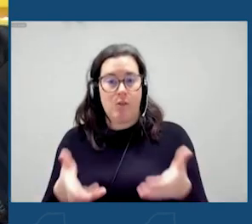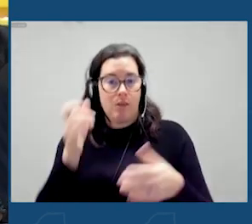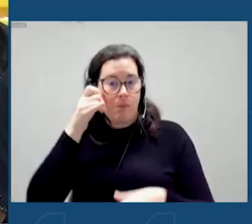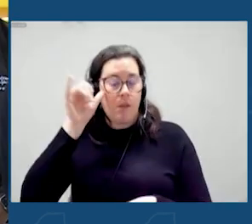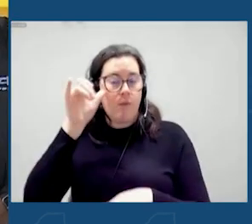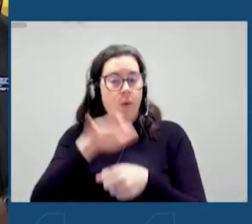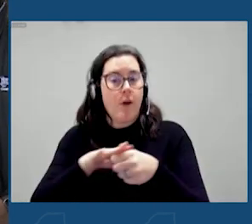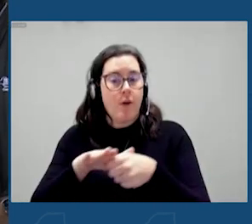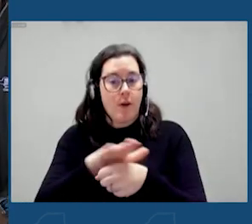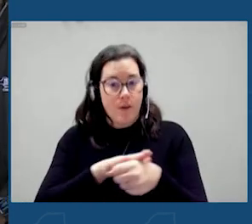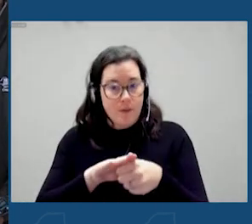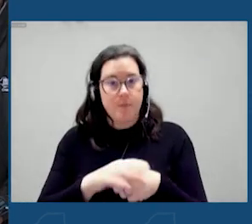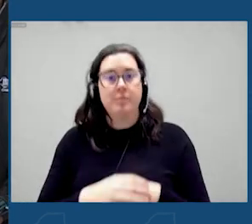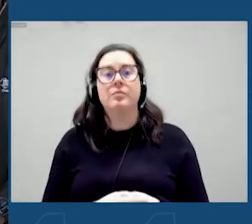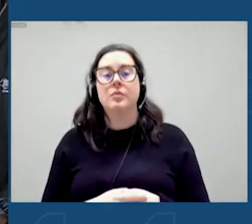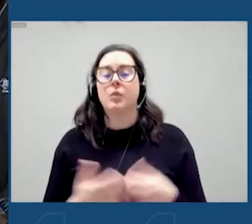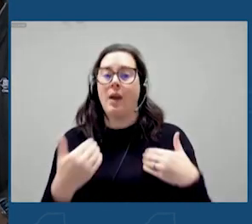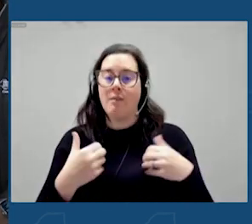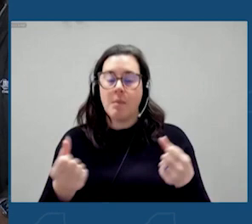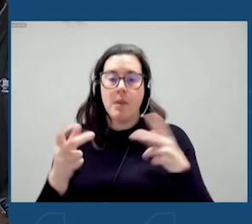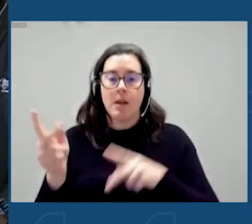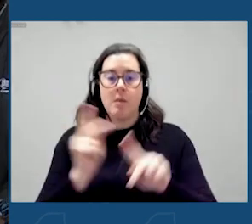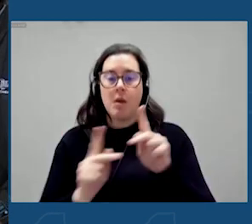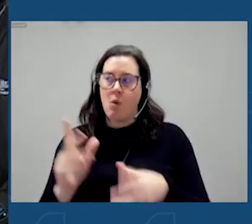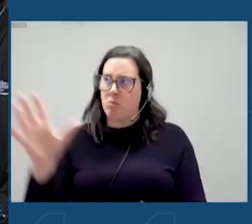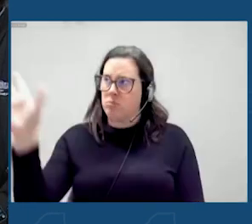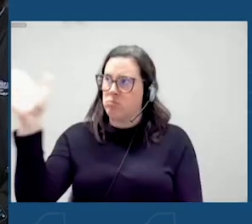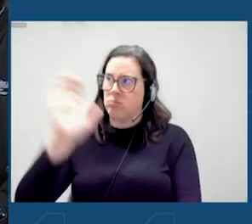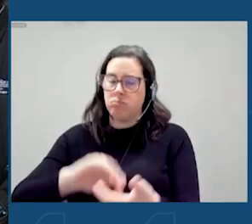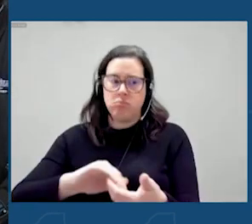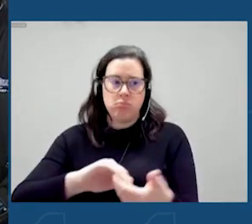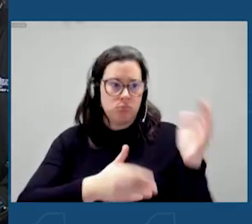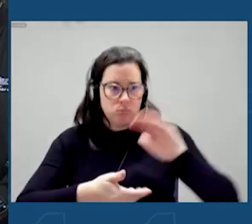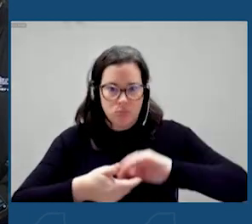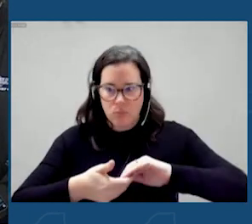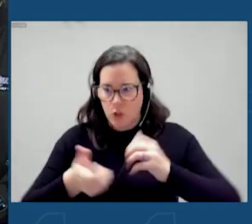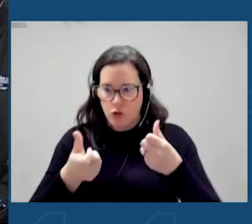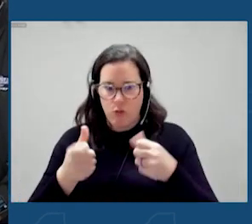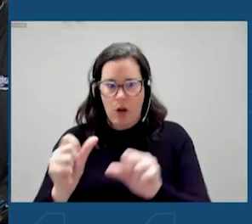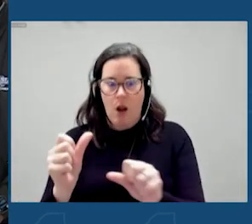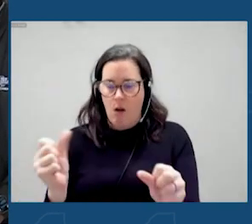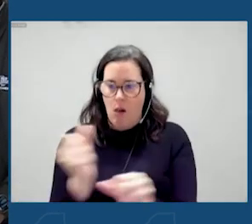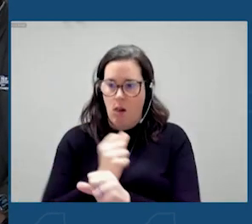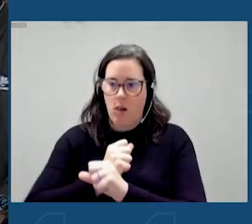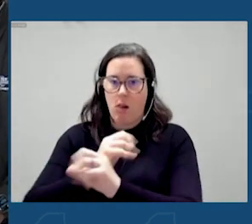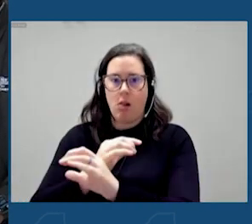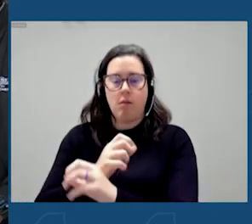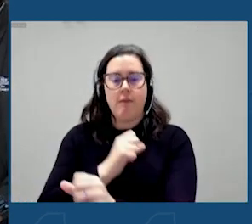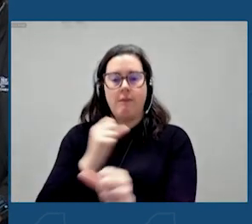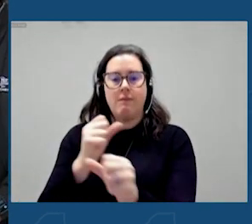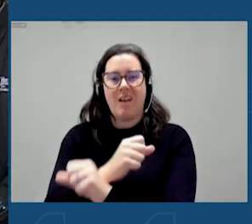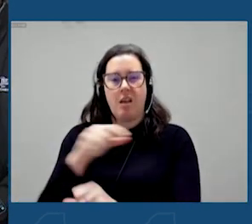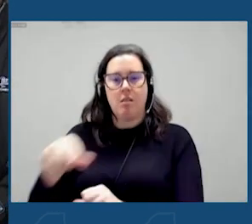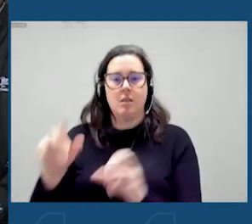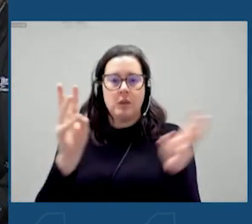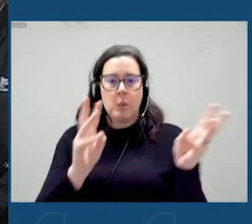Combined forces fighting this winter weather event here in across the state.